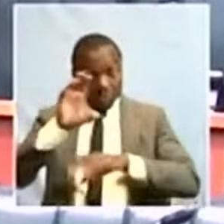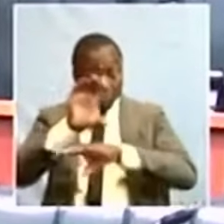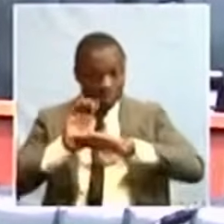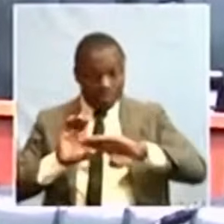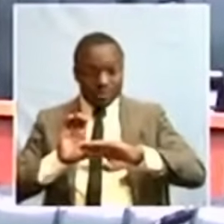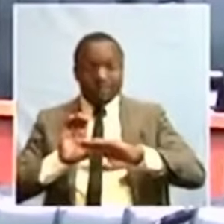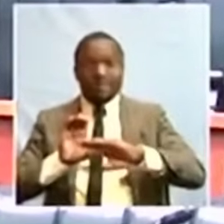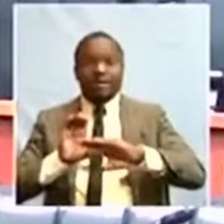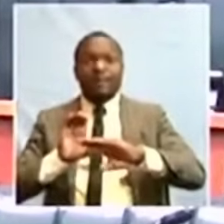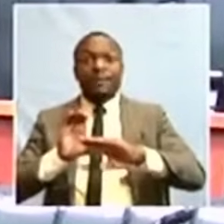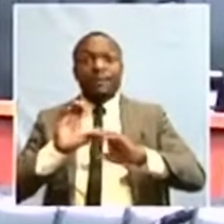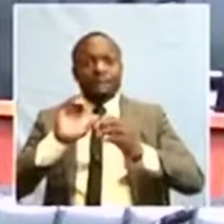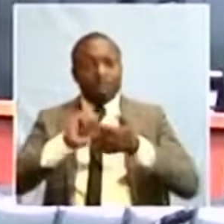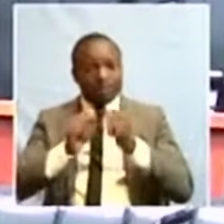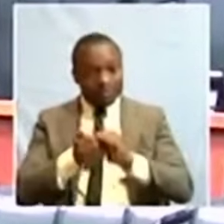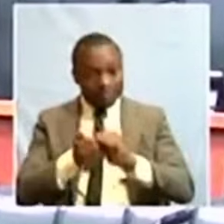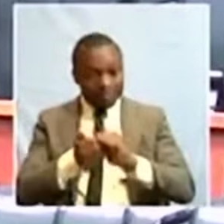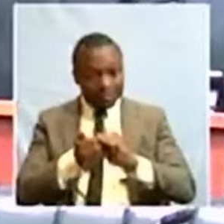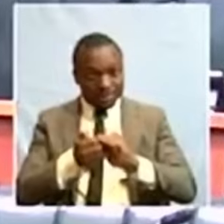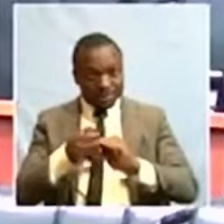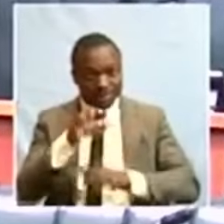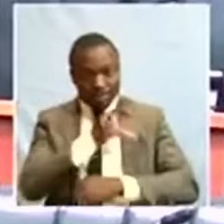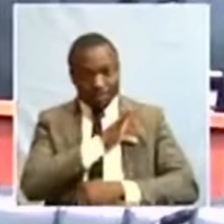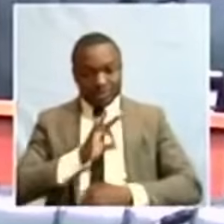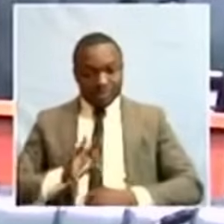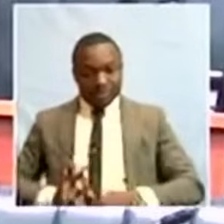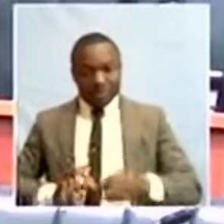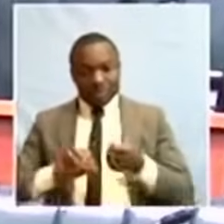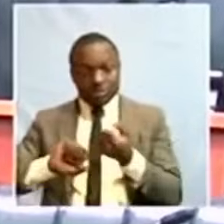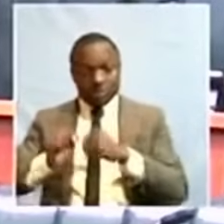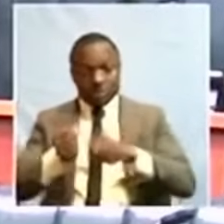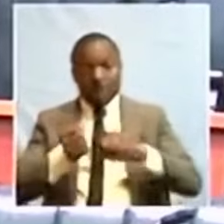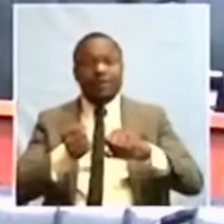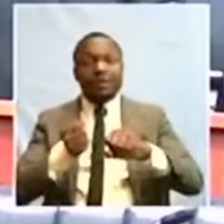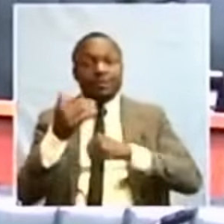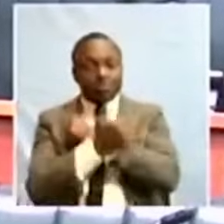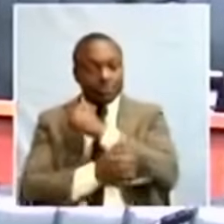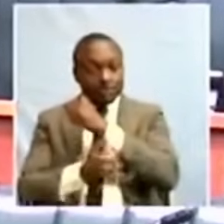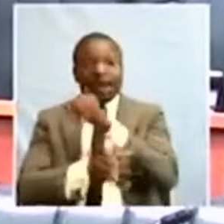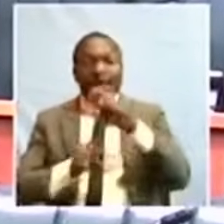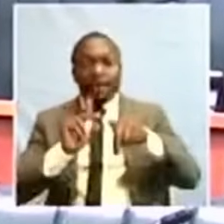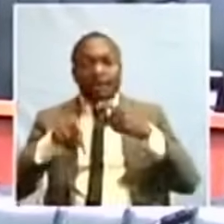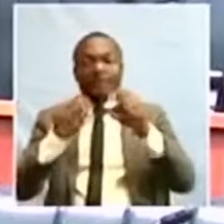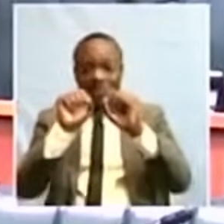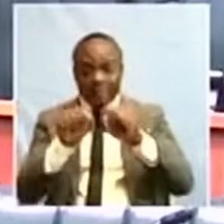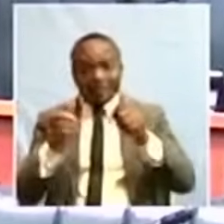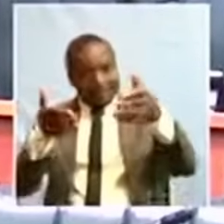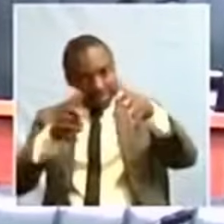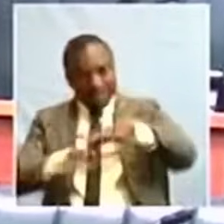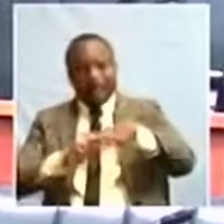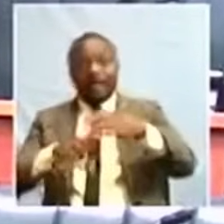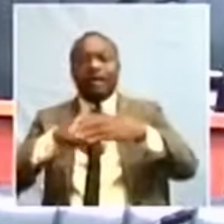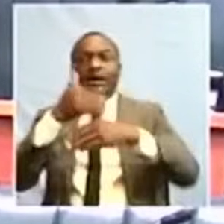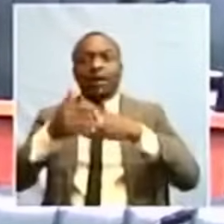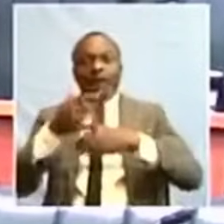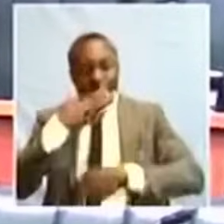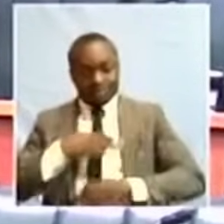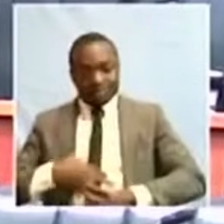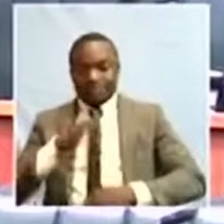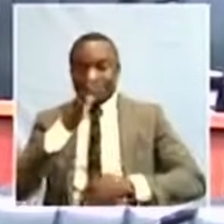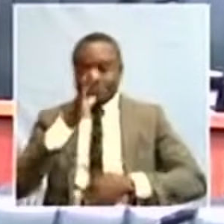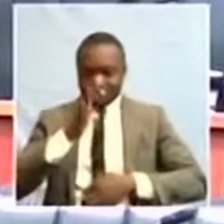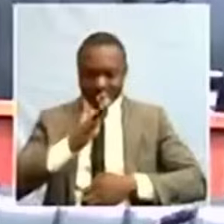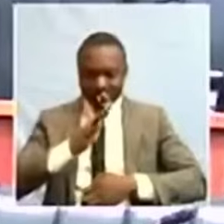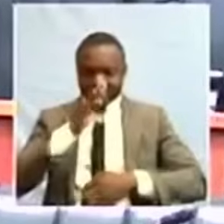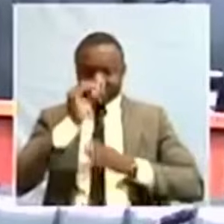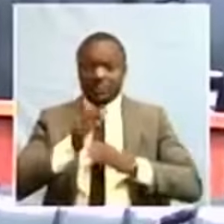a threat on the food security of this country, and our people may die of hunger. Madam Speaker, is the